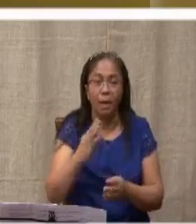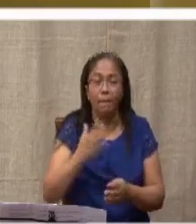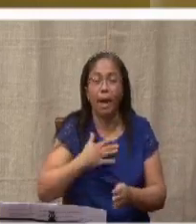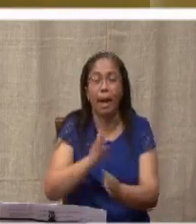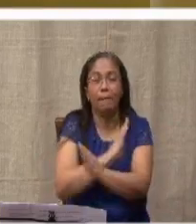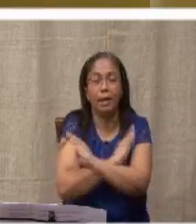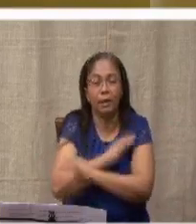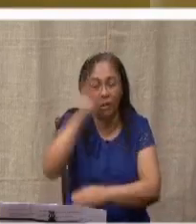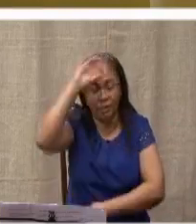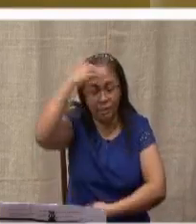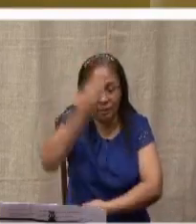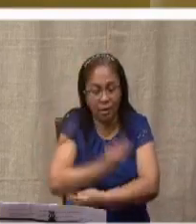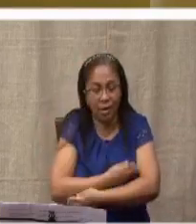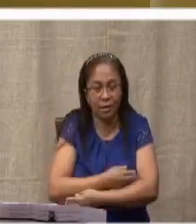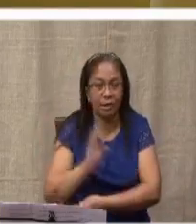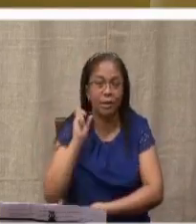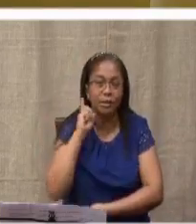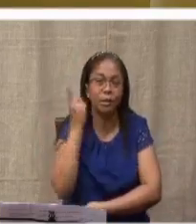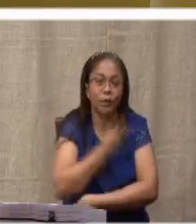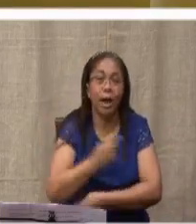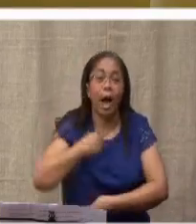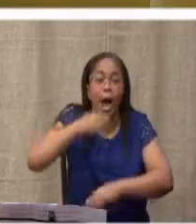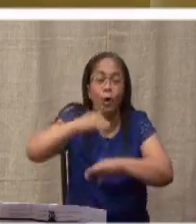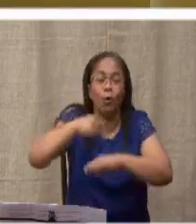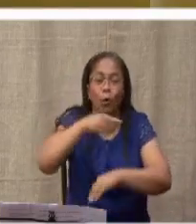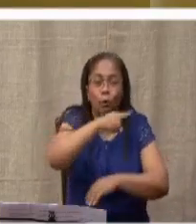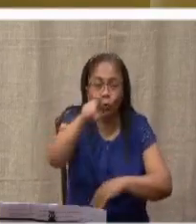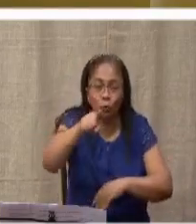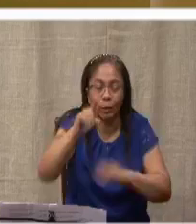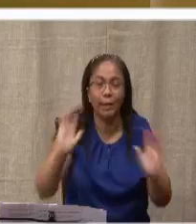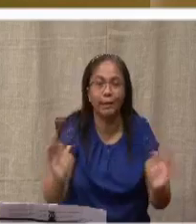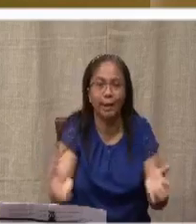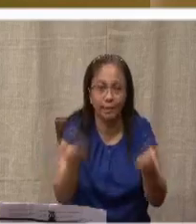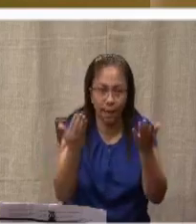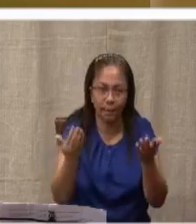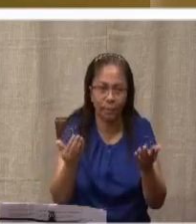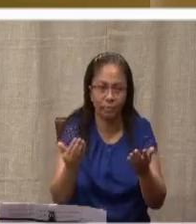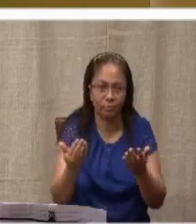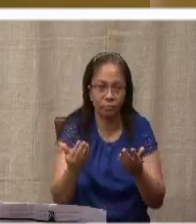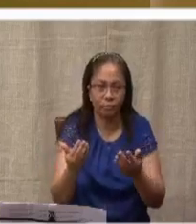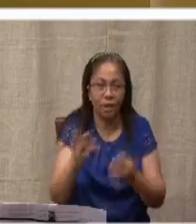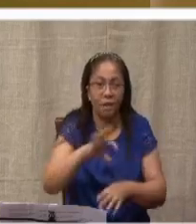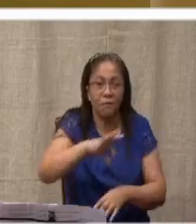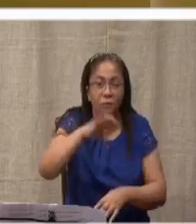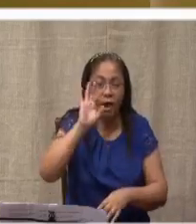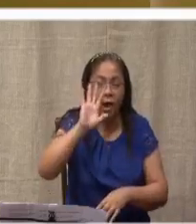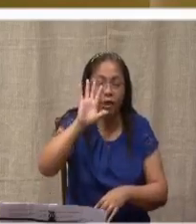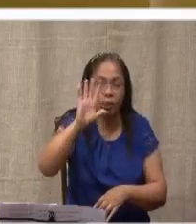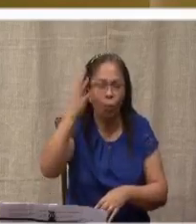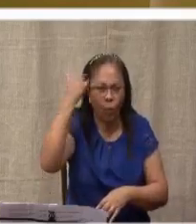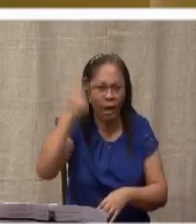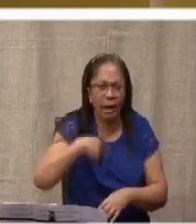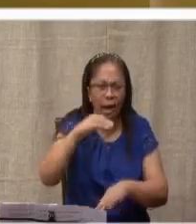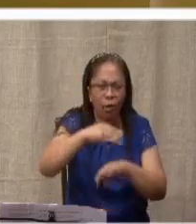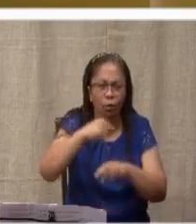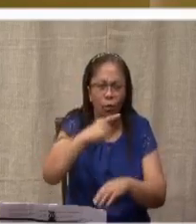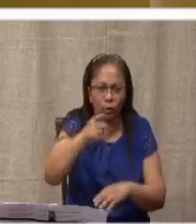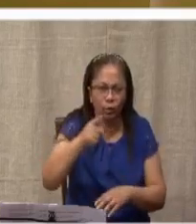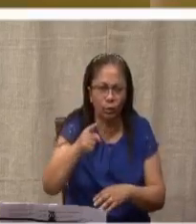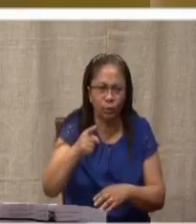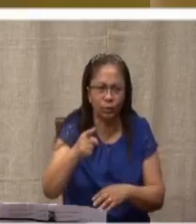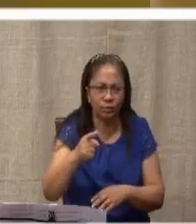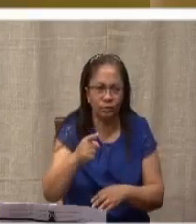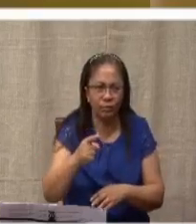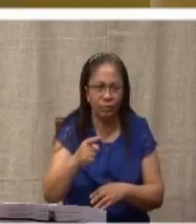son beloved daughter i call you get up discover your vocation and in